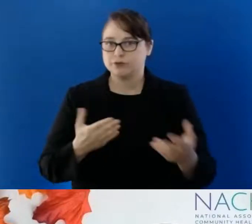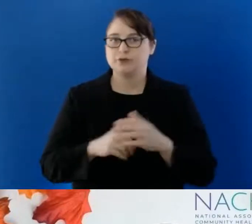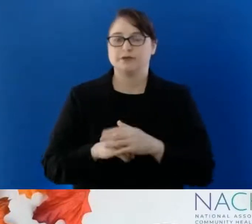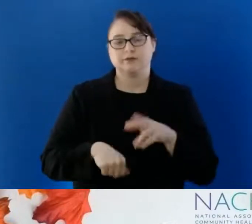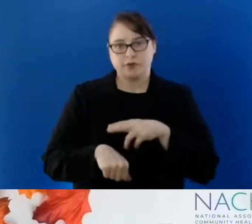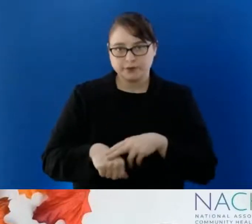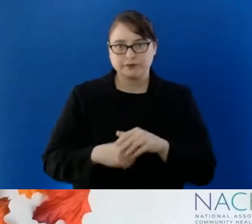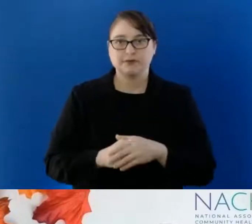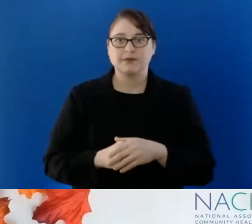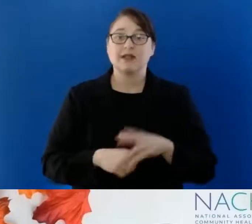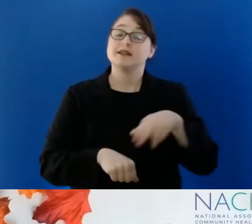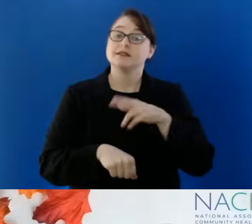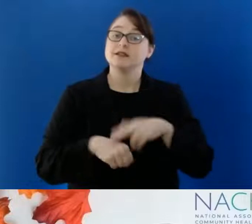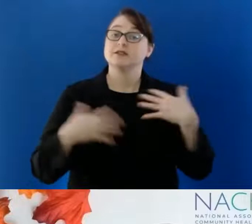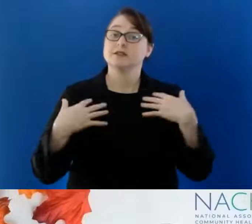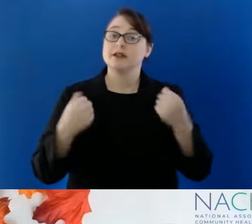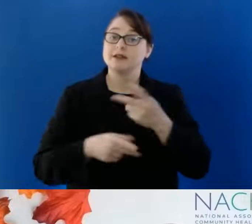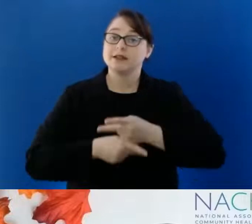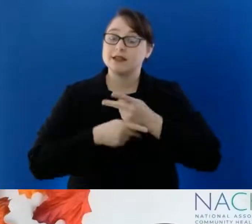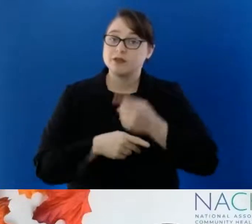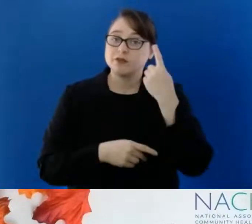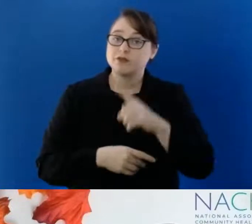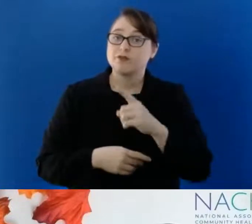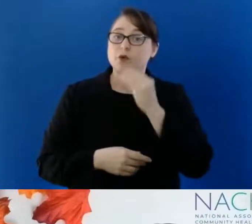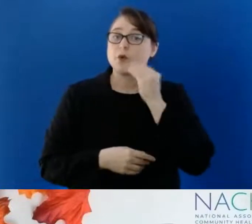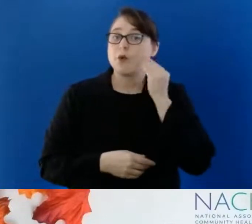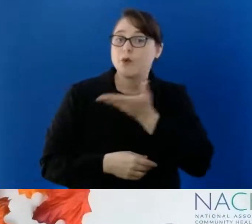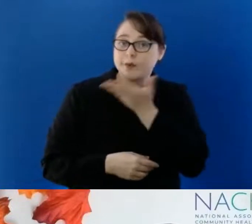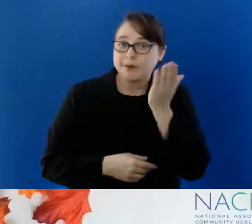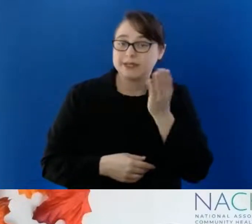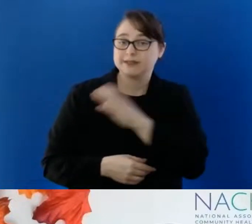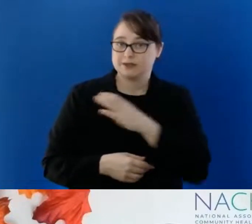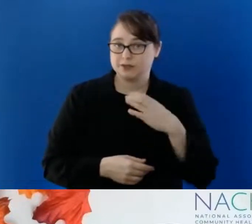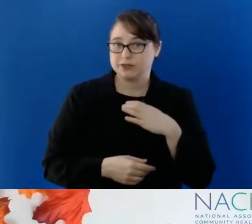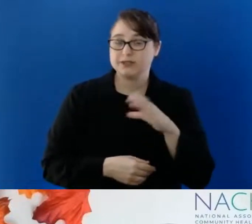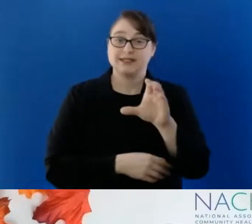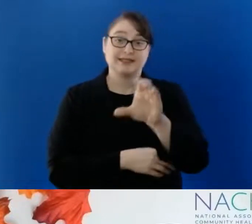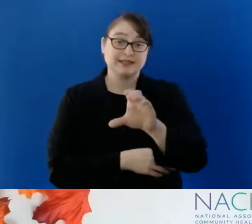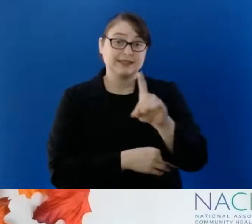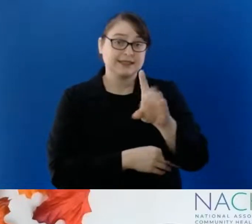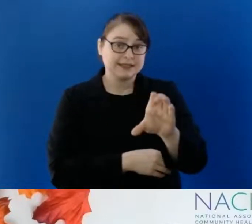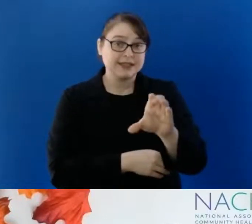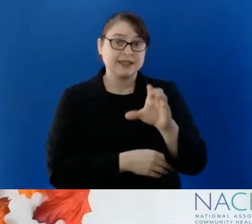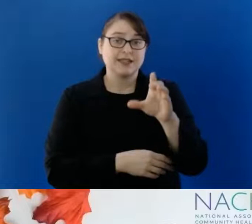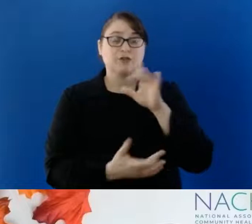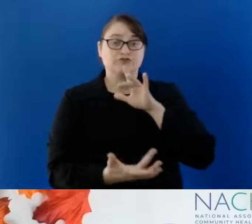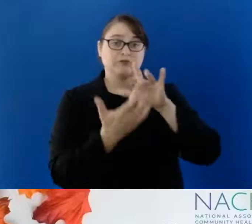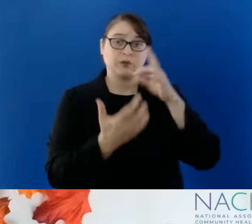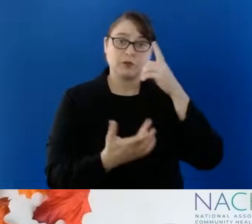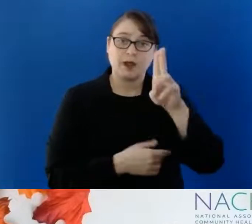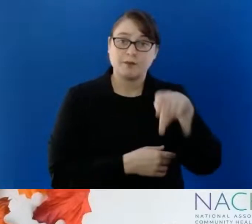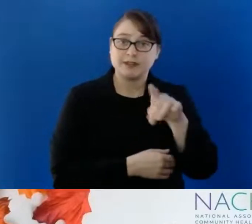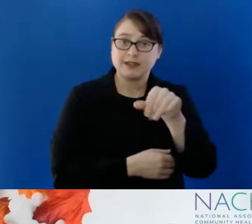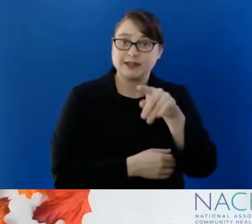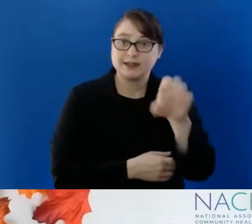And then the National Healthcare for the Homeless Council, of course, CDC, kind of reaching out, for up-to-date information. And then the National